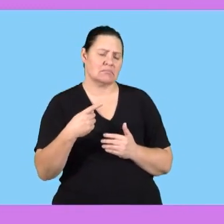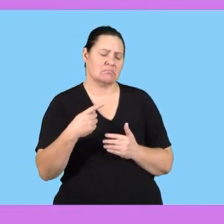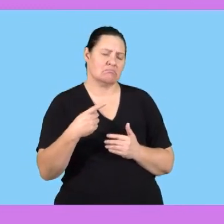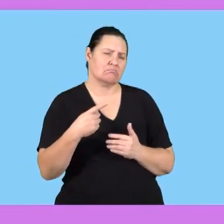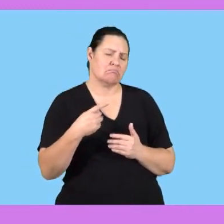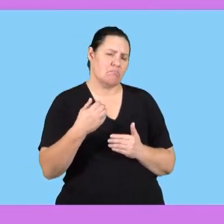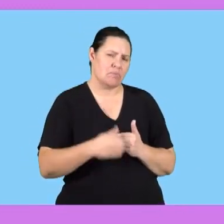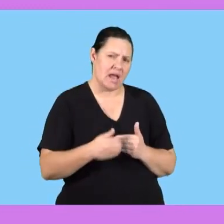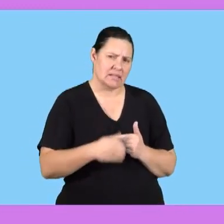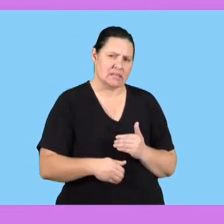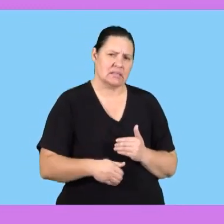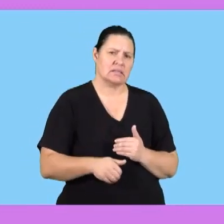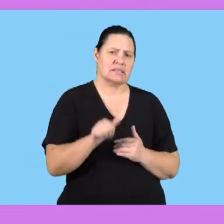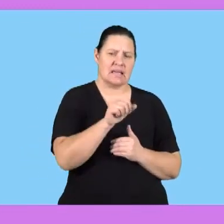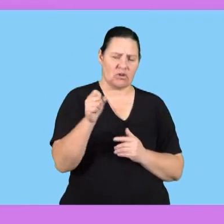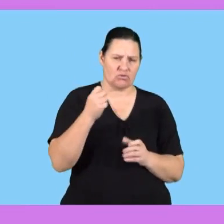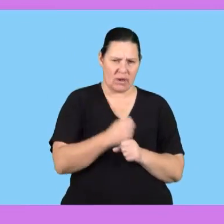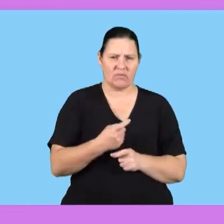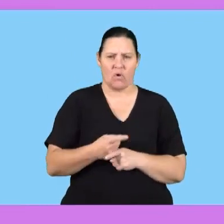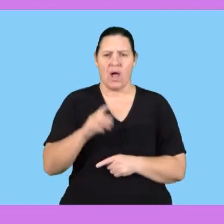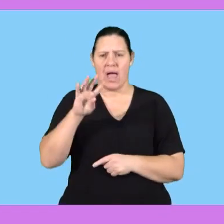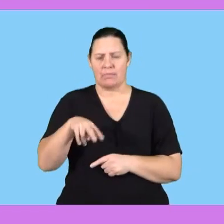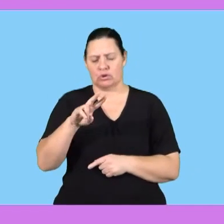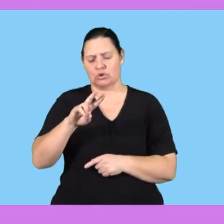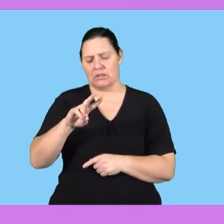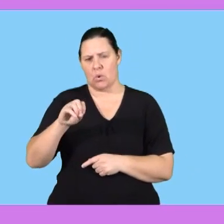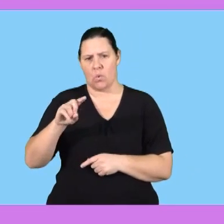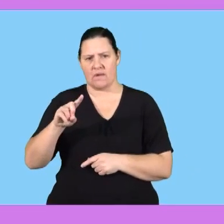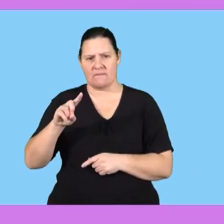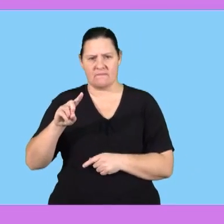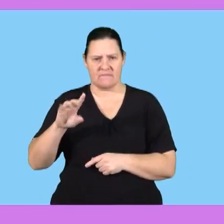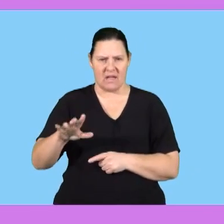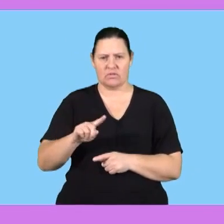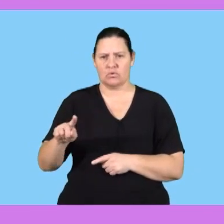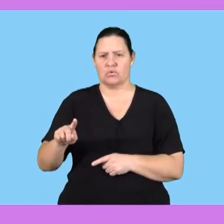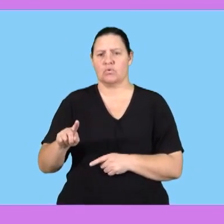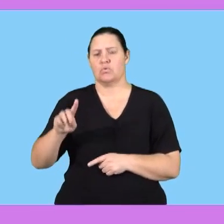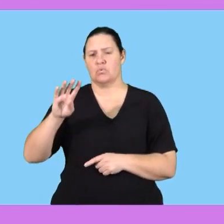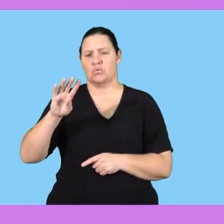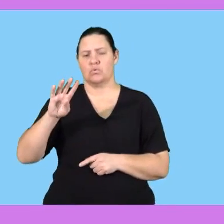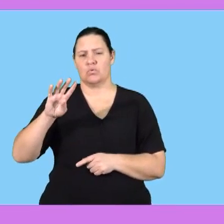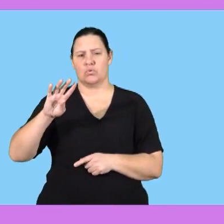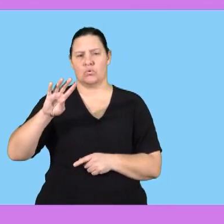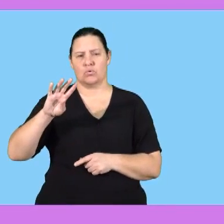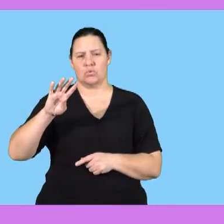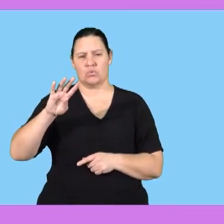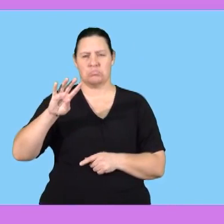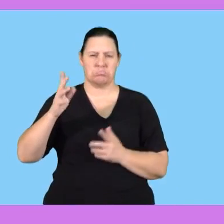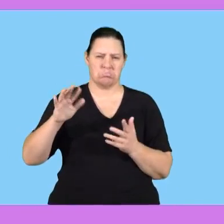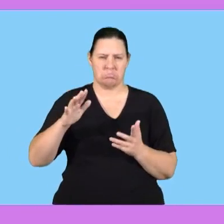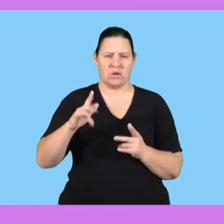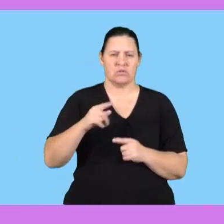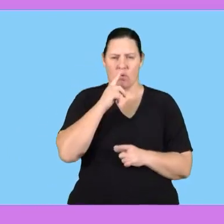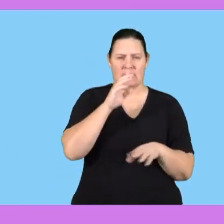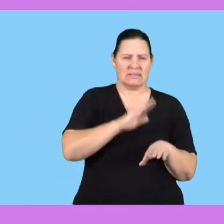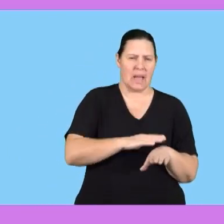period April 2015 to January 2016 and January 2016 to April 2016. So let's look at our